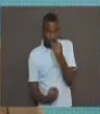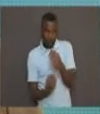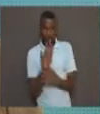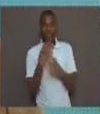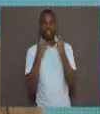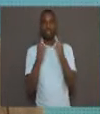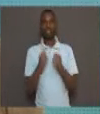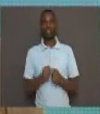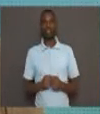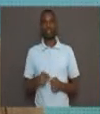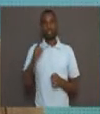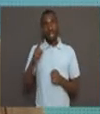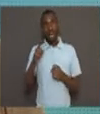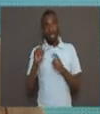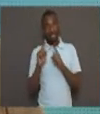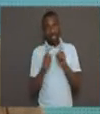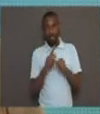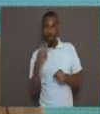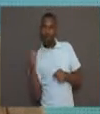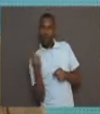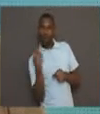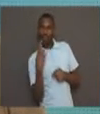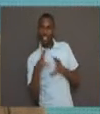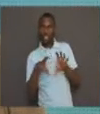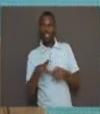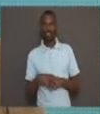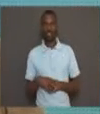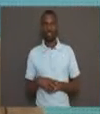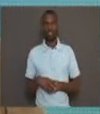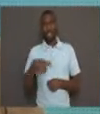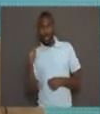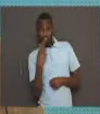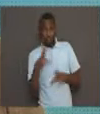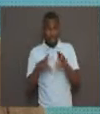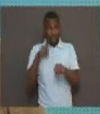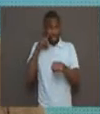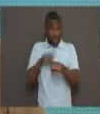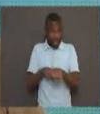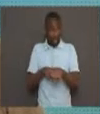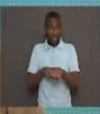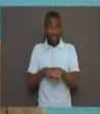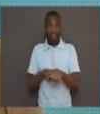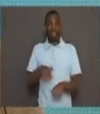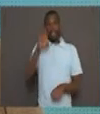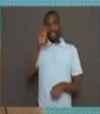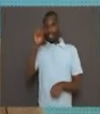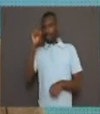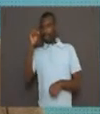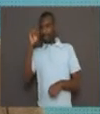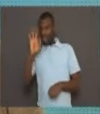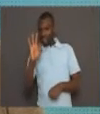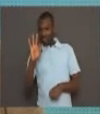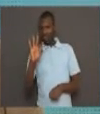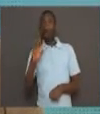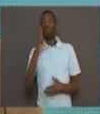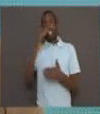will make it rotate. And as it rotates, an EMF